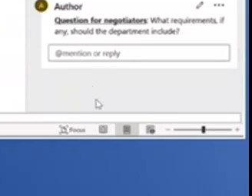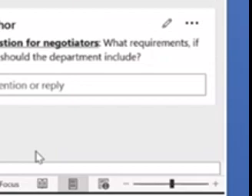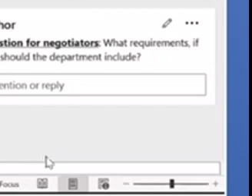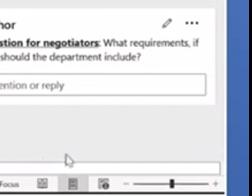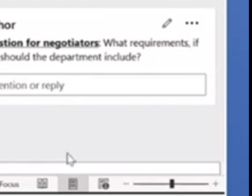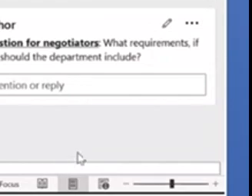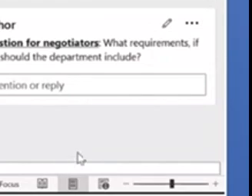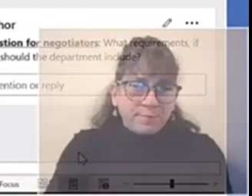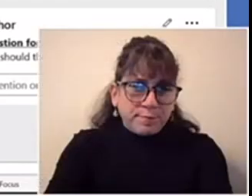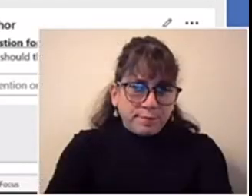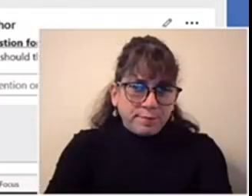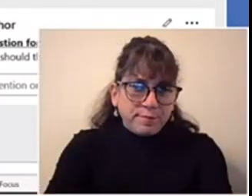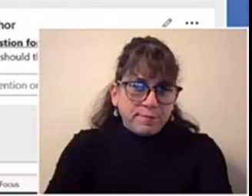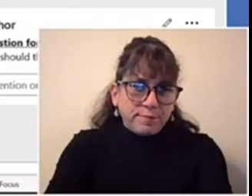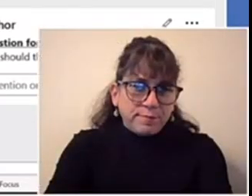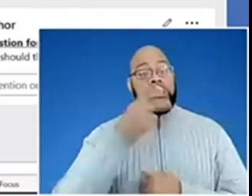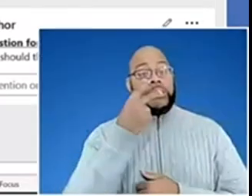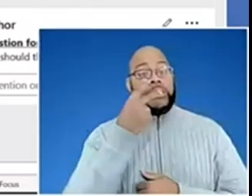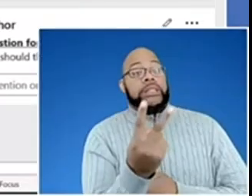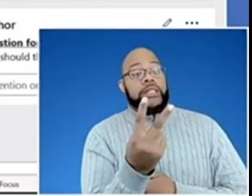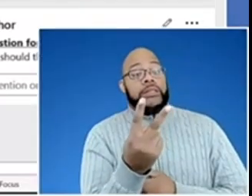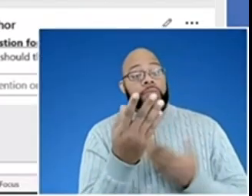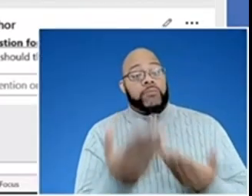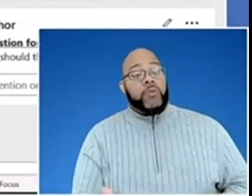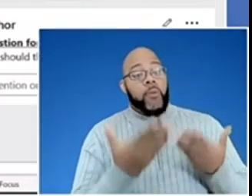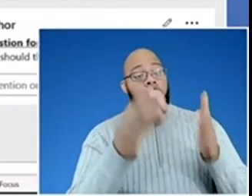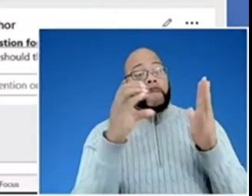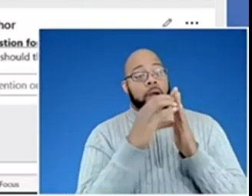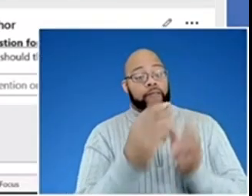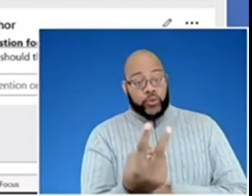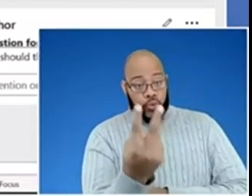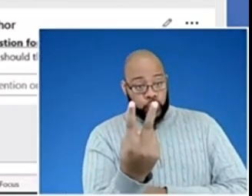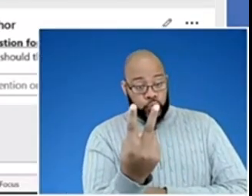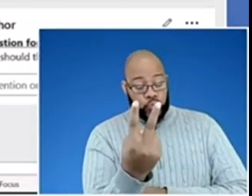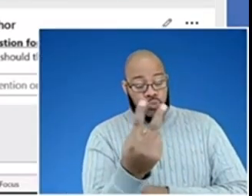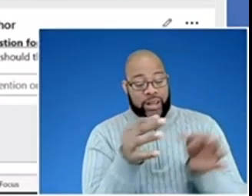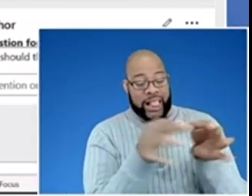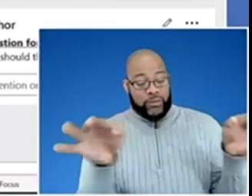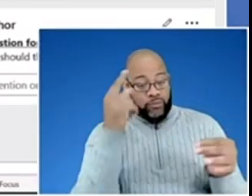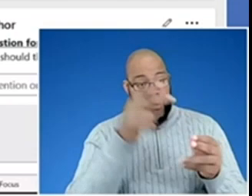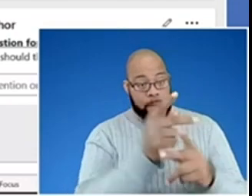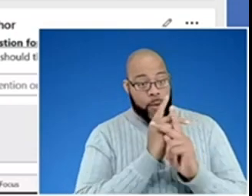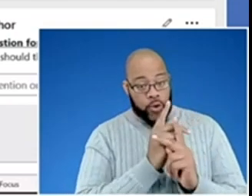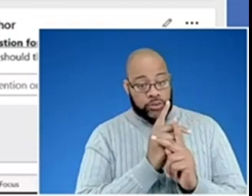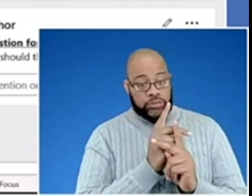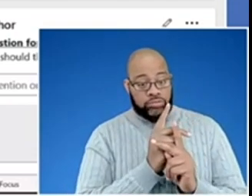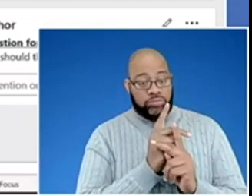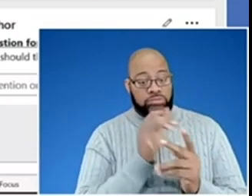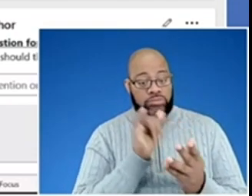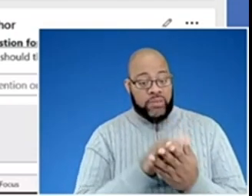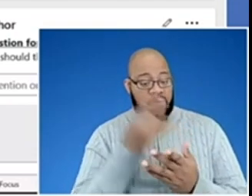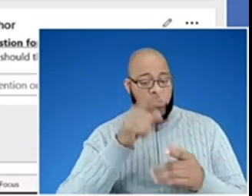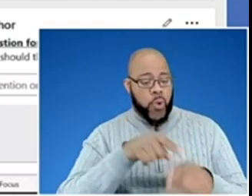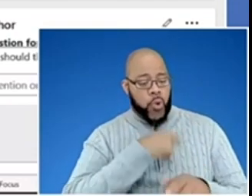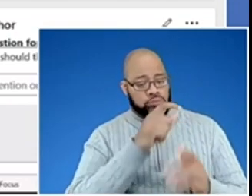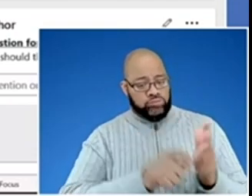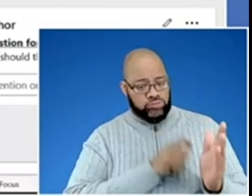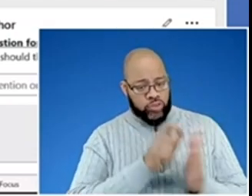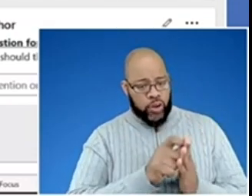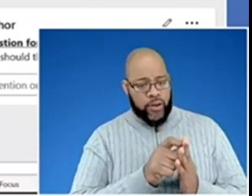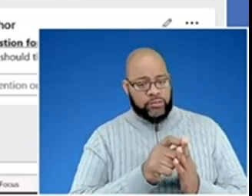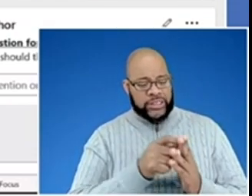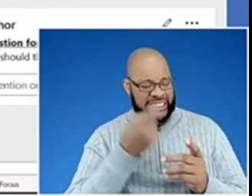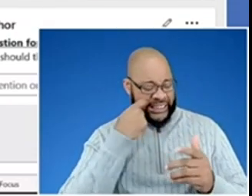in proposed paragraph two, our language for borrowers who have been in repayment for a long time since first entering